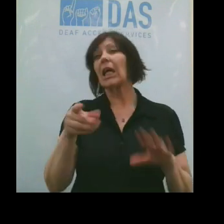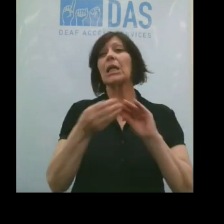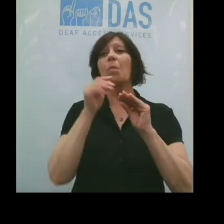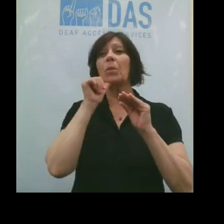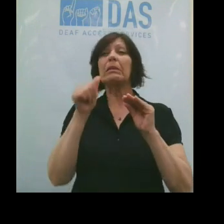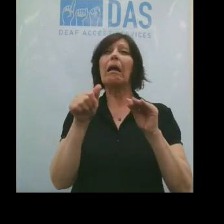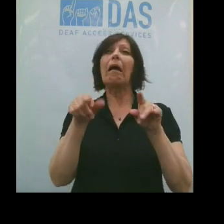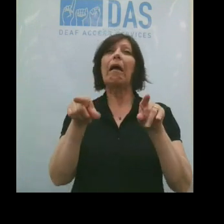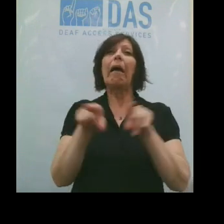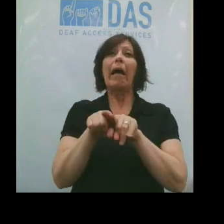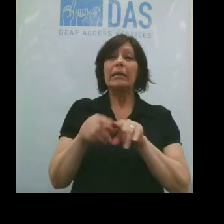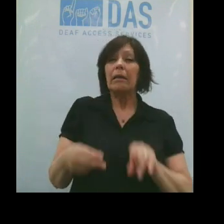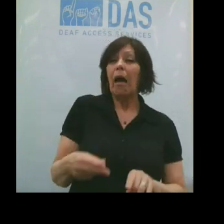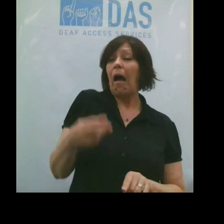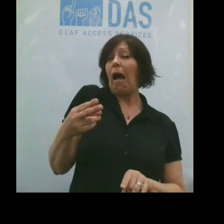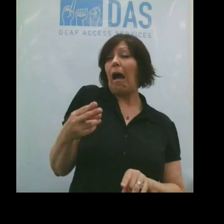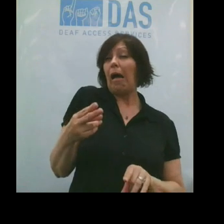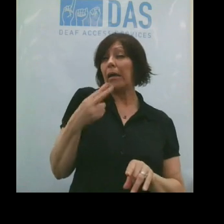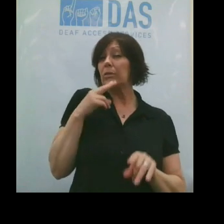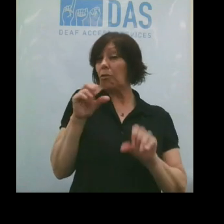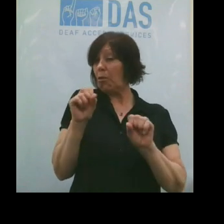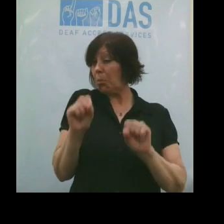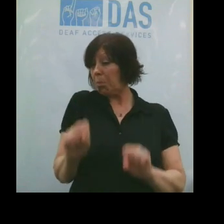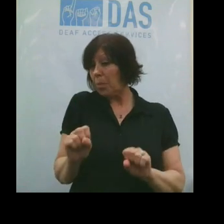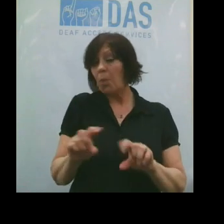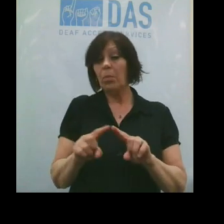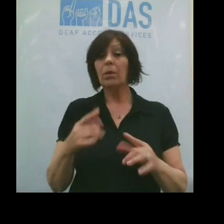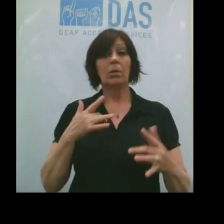high as it potentially could be. But we are